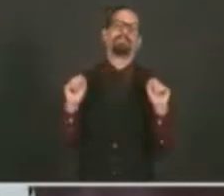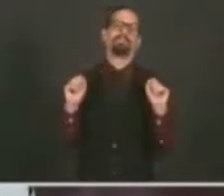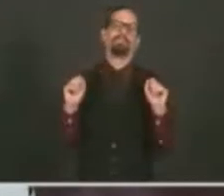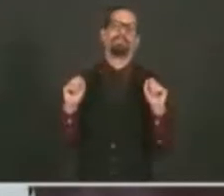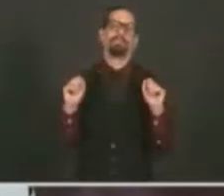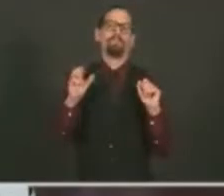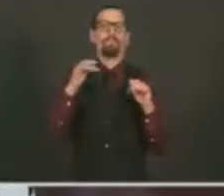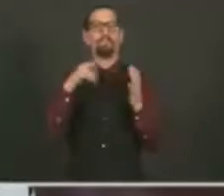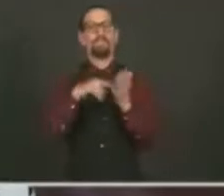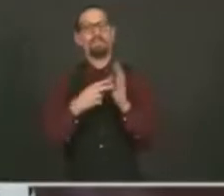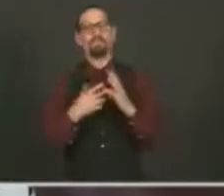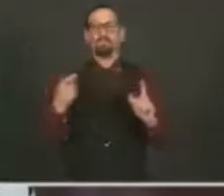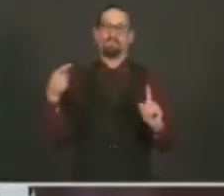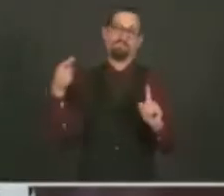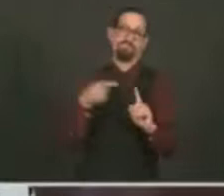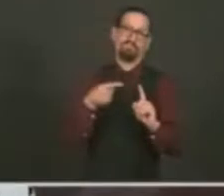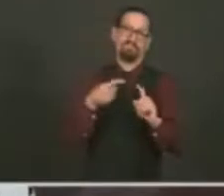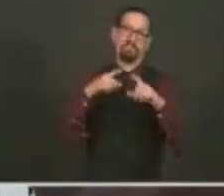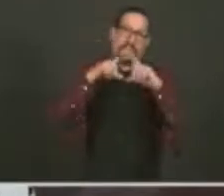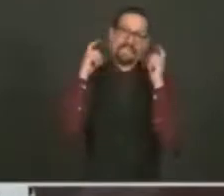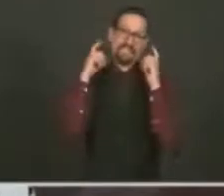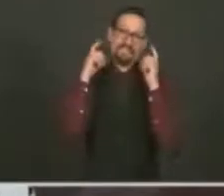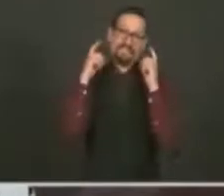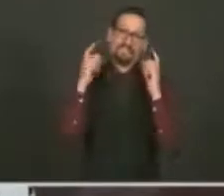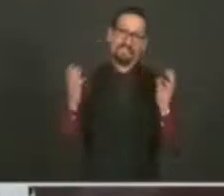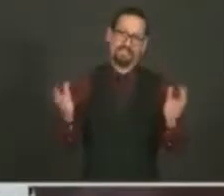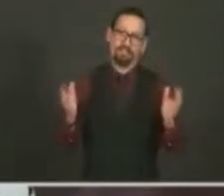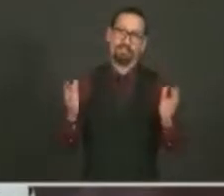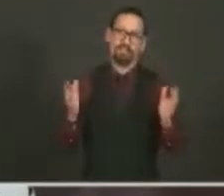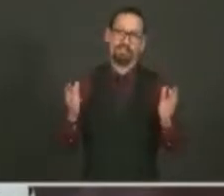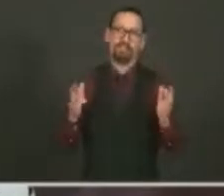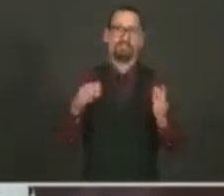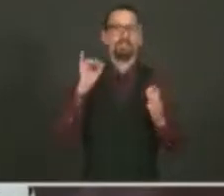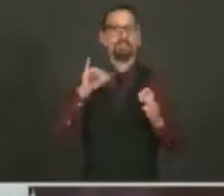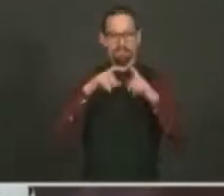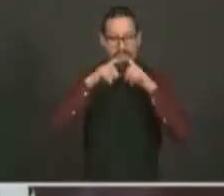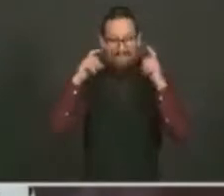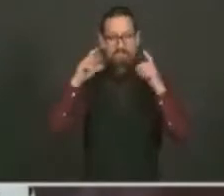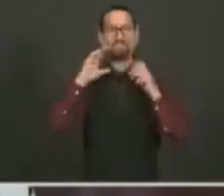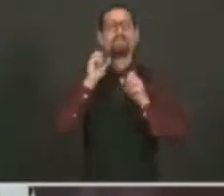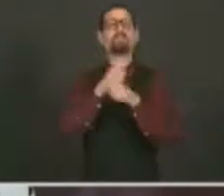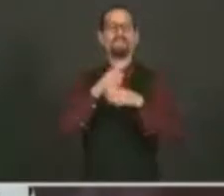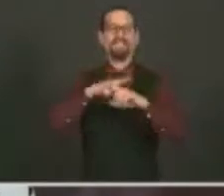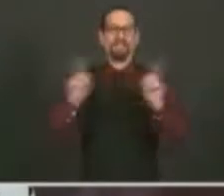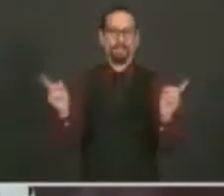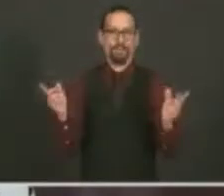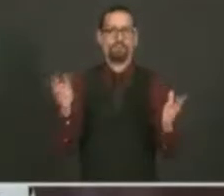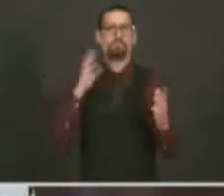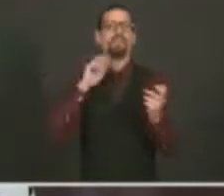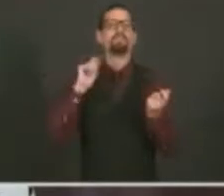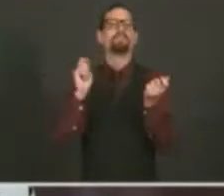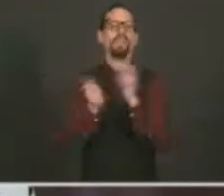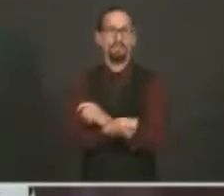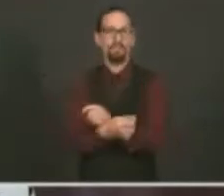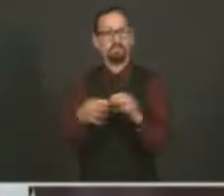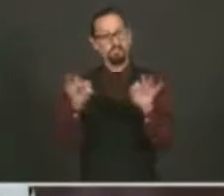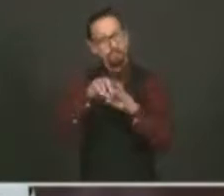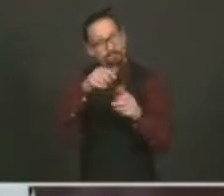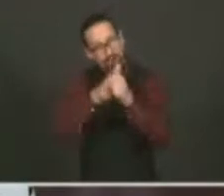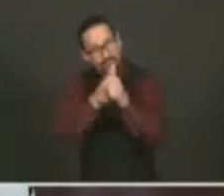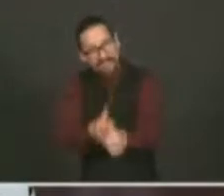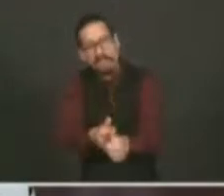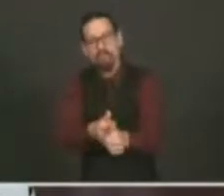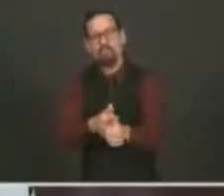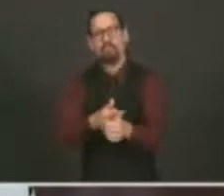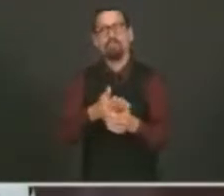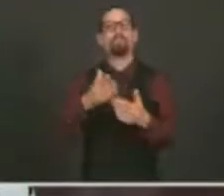even in those familiar settings. That's the change that we need everyone to get on board with doing. Transmission is